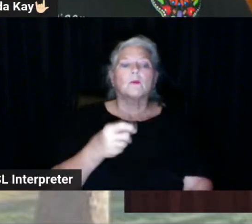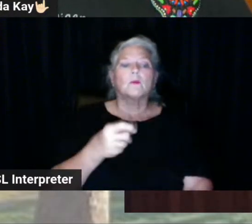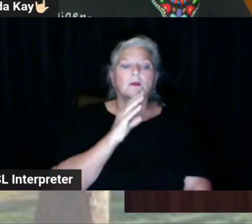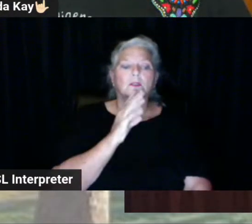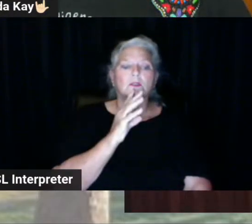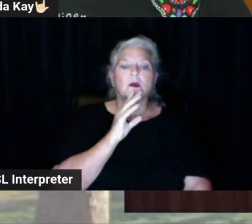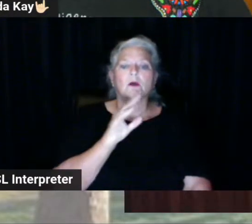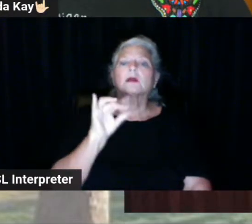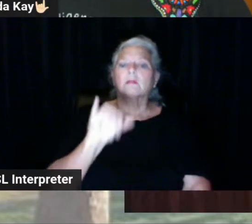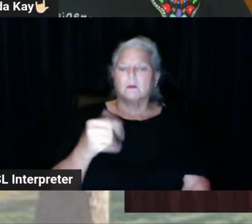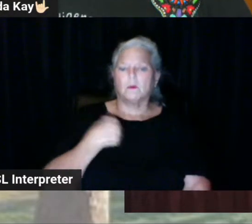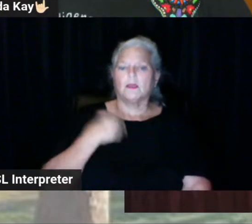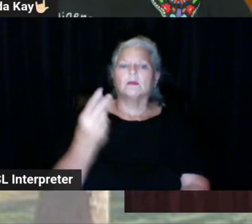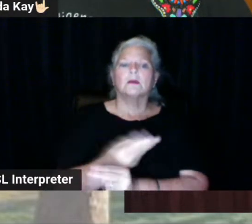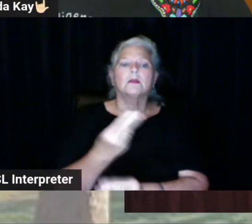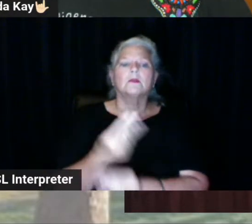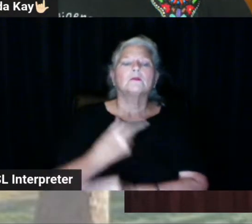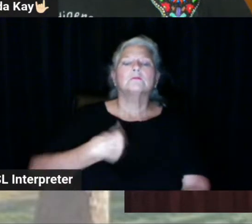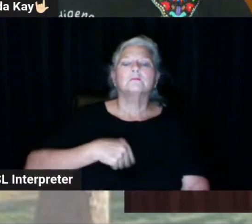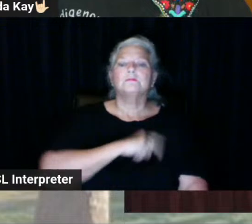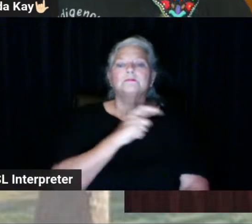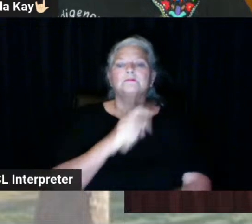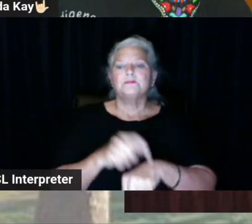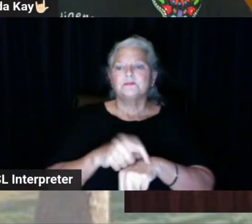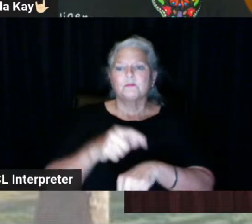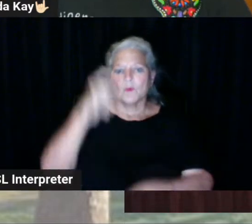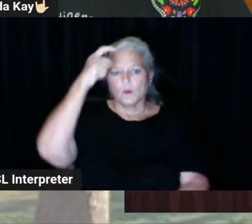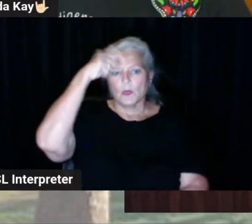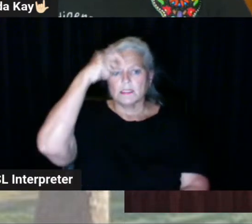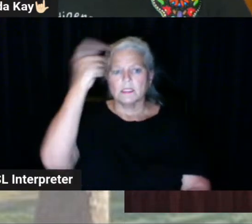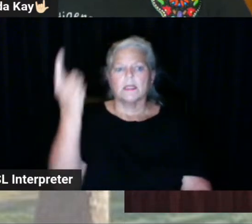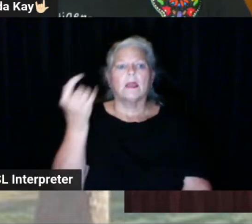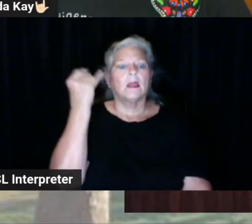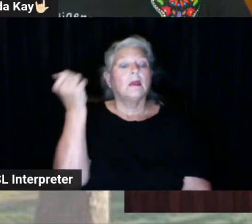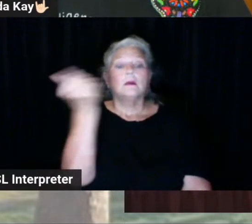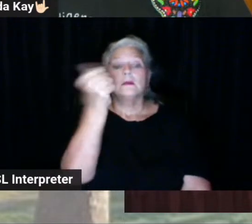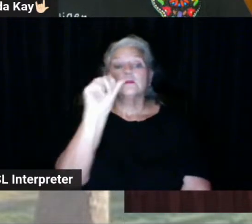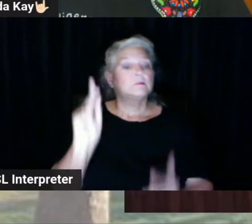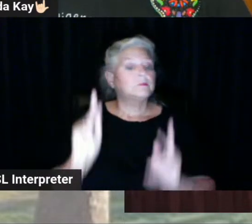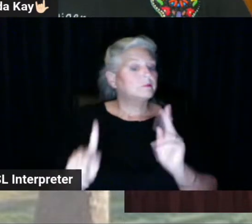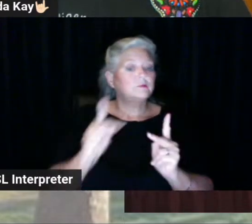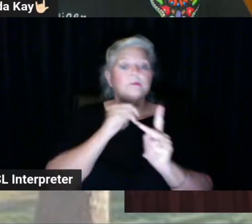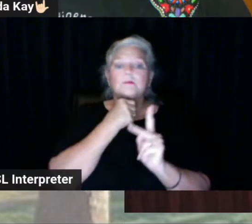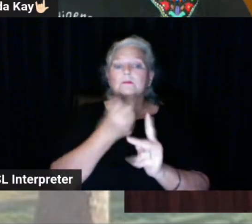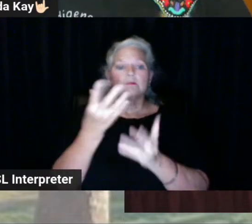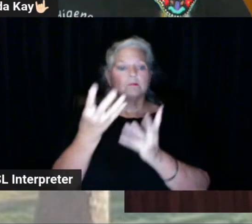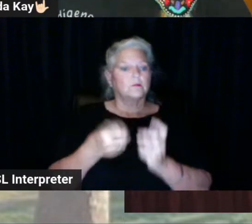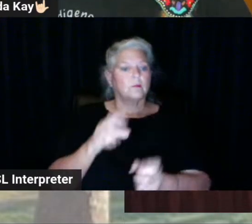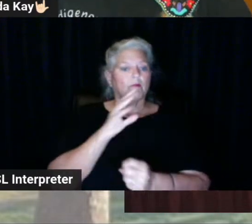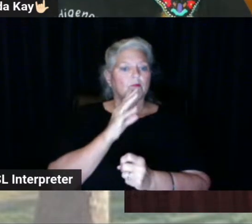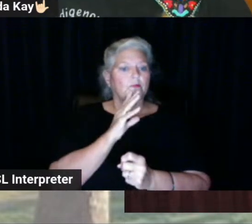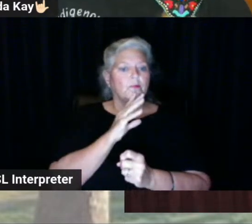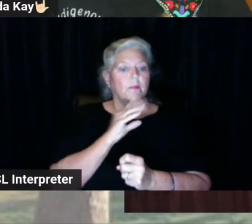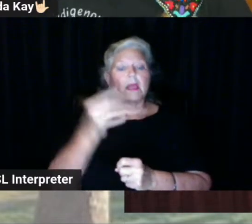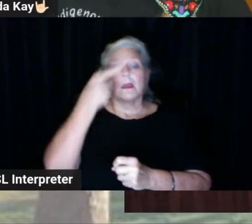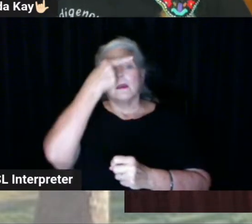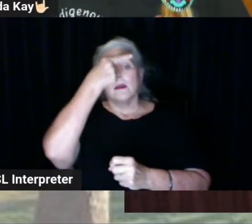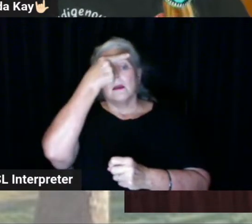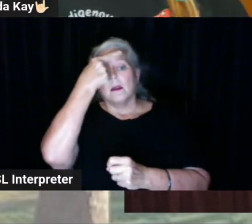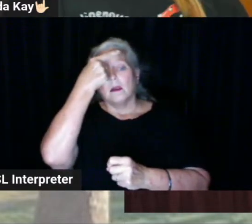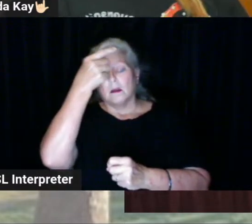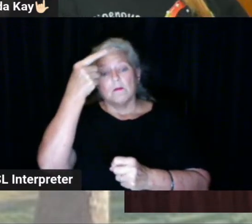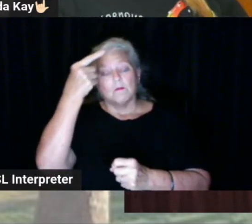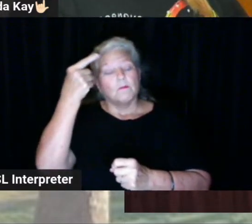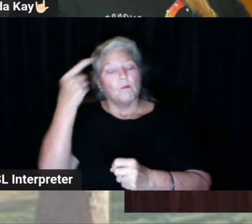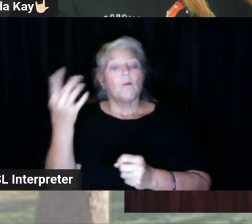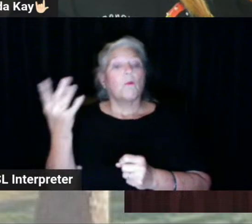as possible. Anyone who does not wish to speak or who is unable to speak due to the time limit may submit their comments in